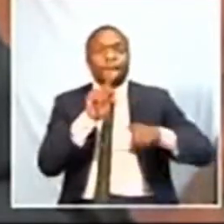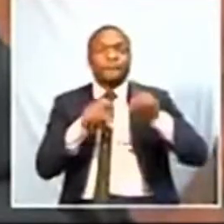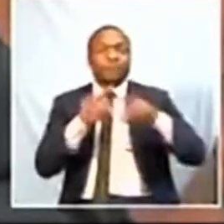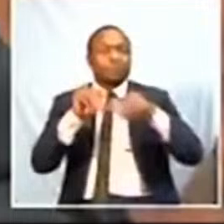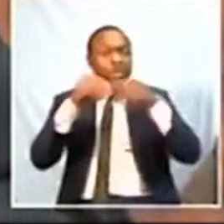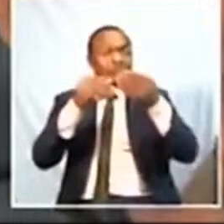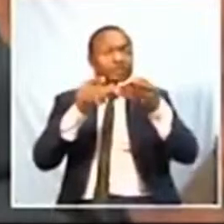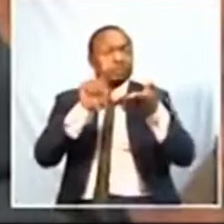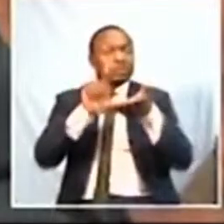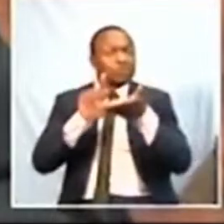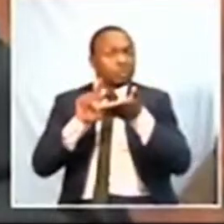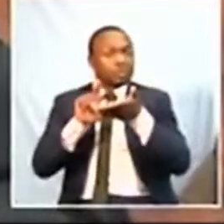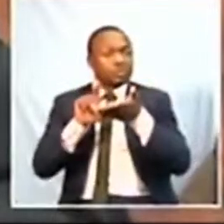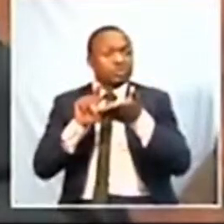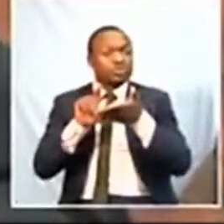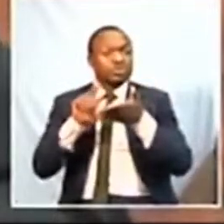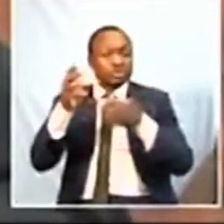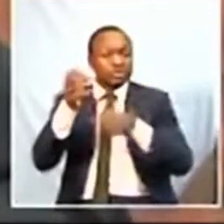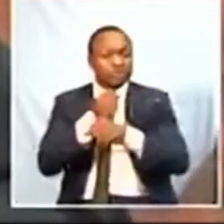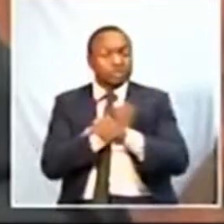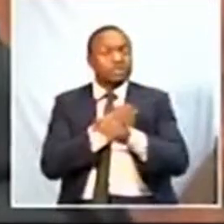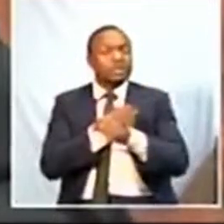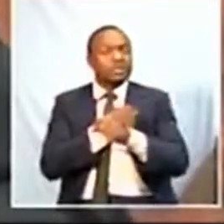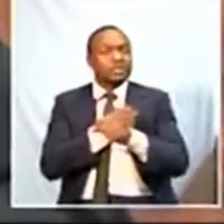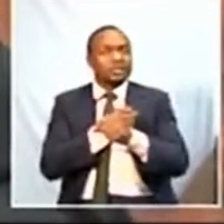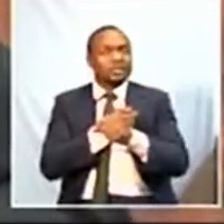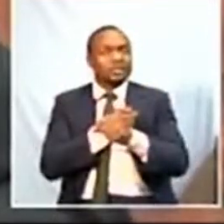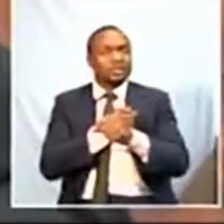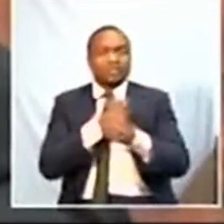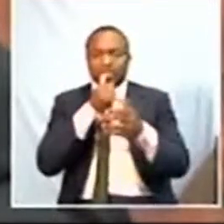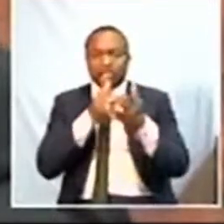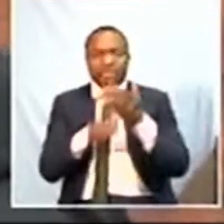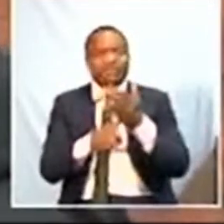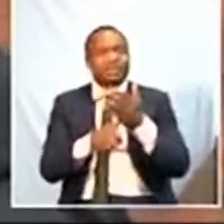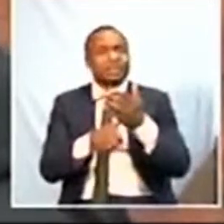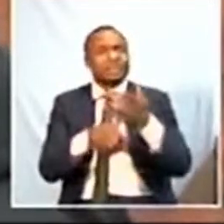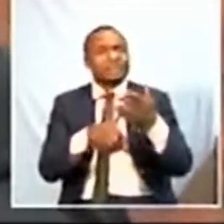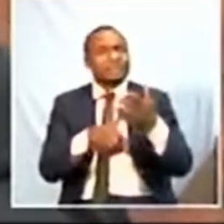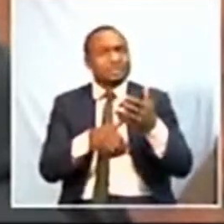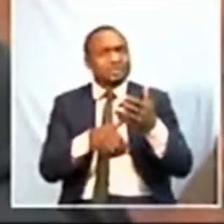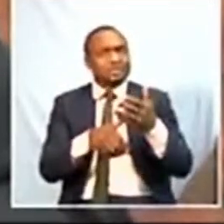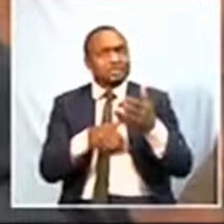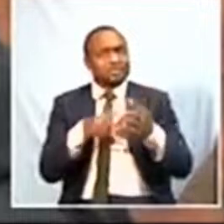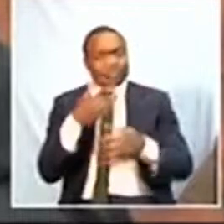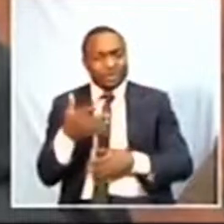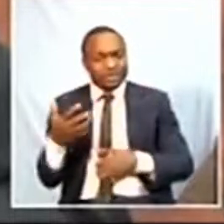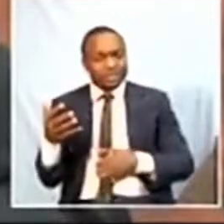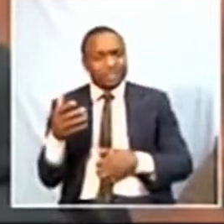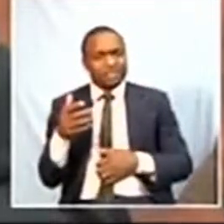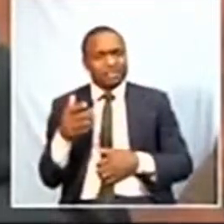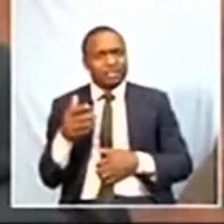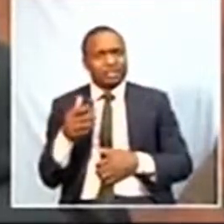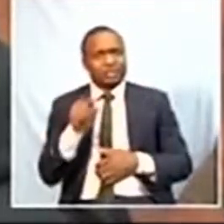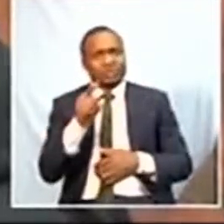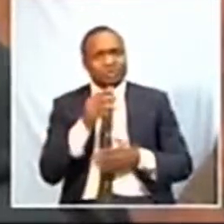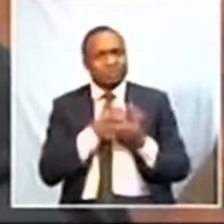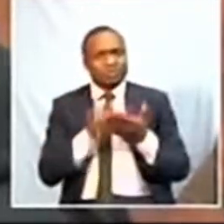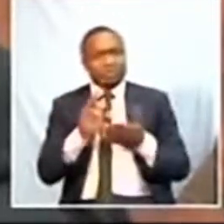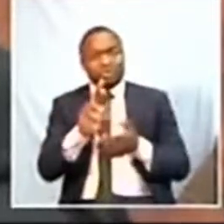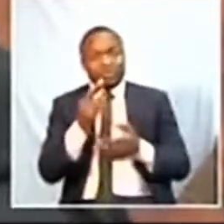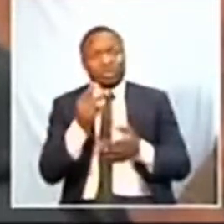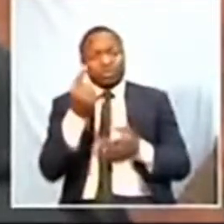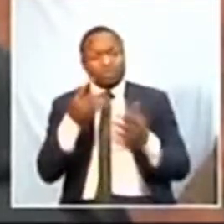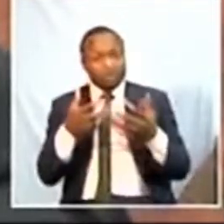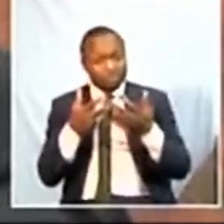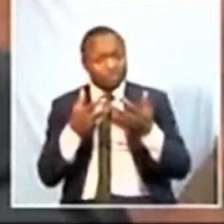give them loans, they take the ownership, the letters of ownership, everything. Then you are failing to recover. One of the chigai, you